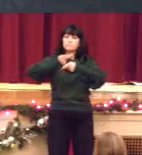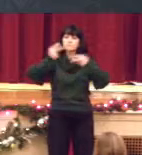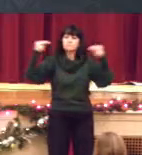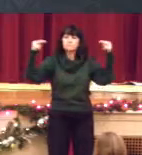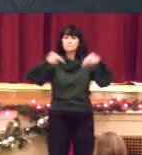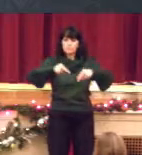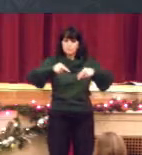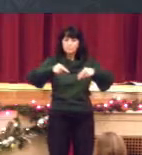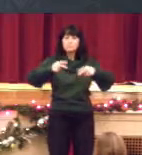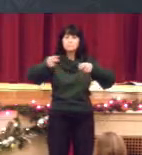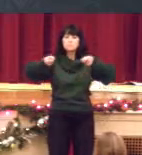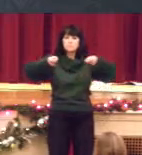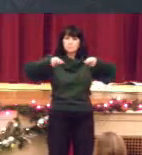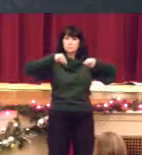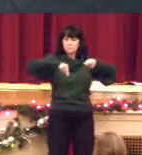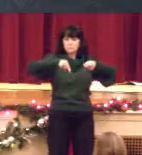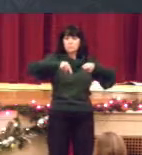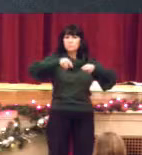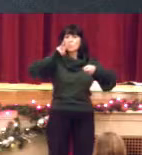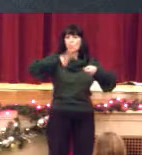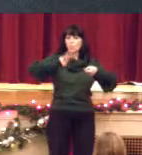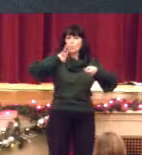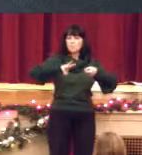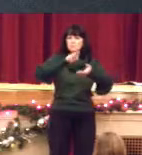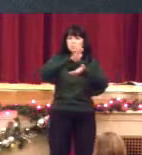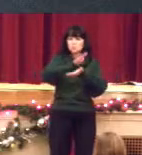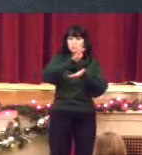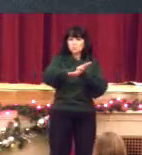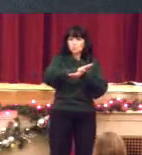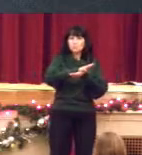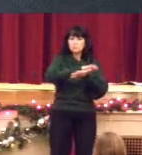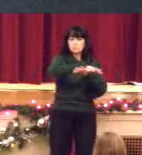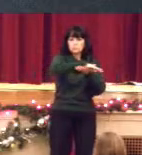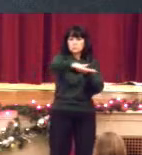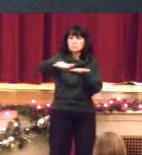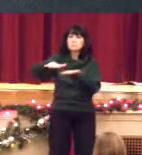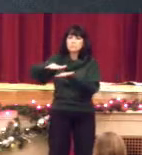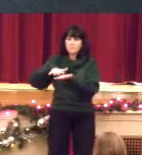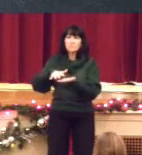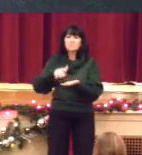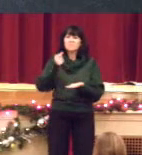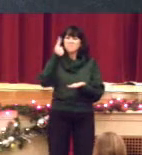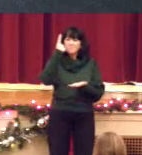who are divided, sent out, and lose that sense of community.